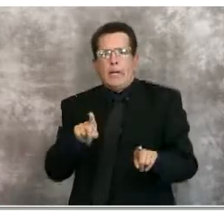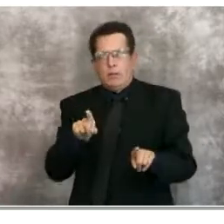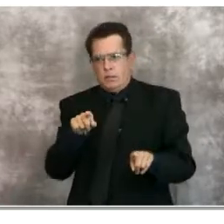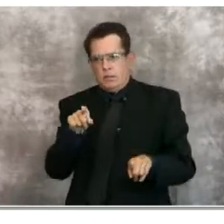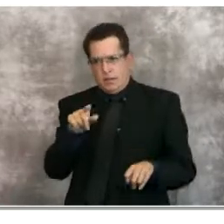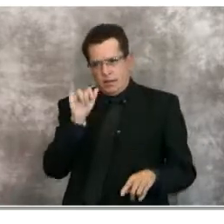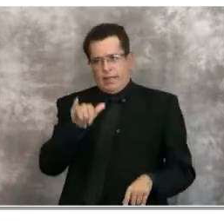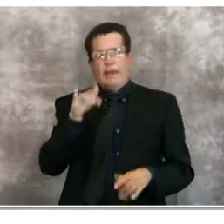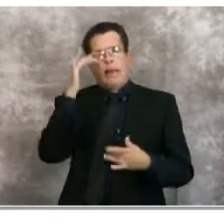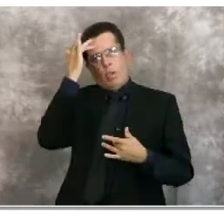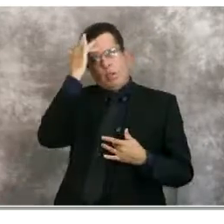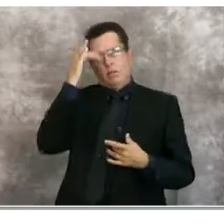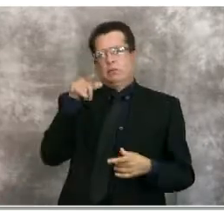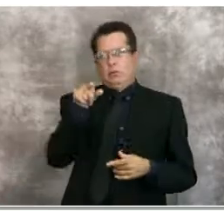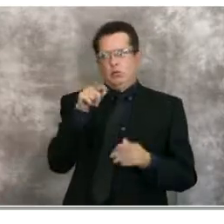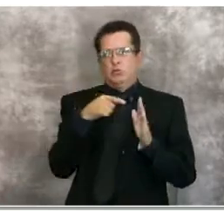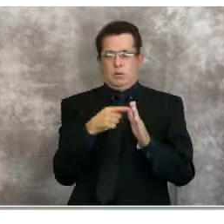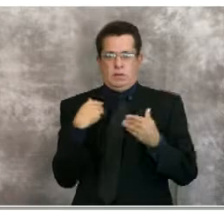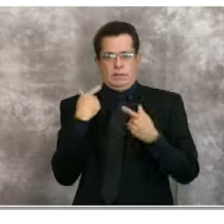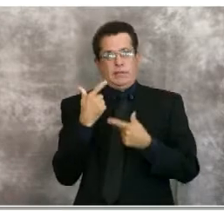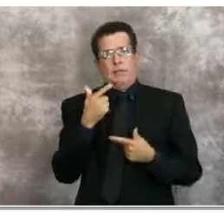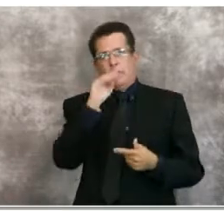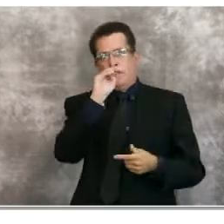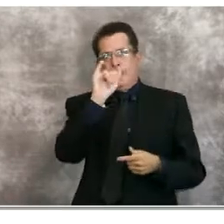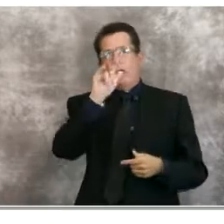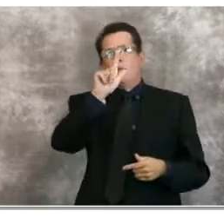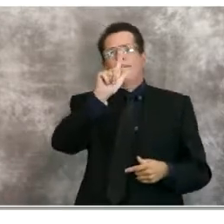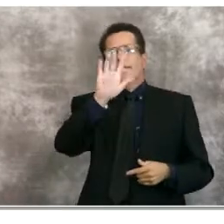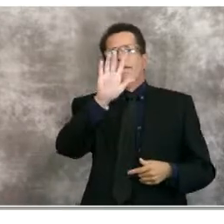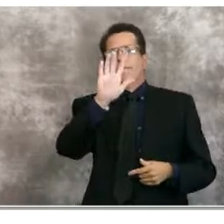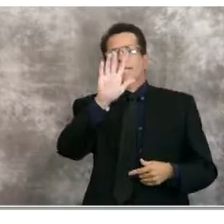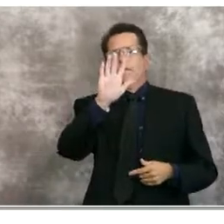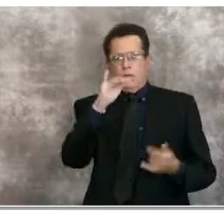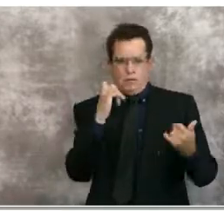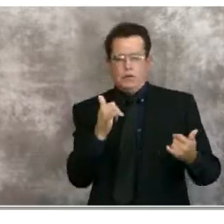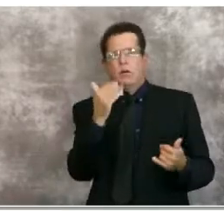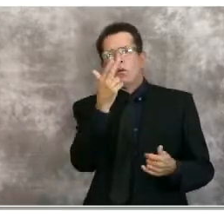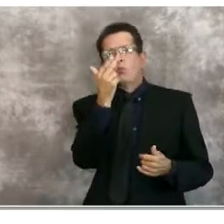of illness. And since May 25th, we have had